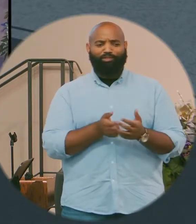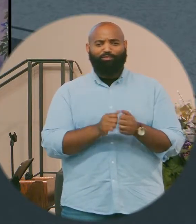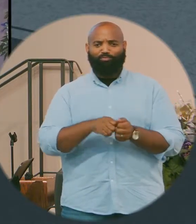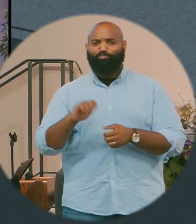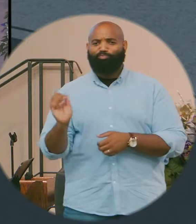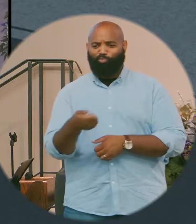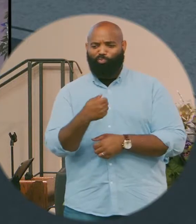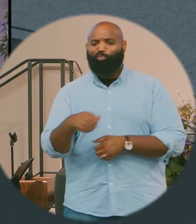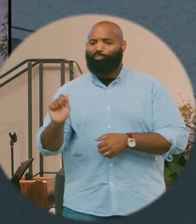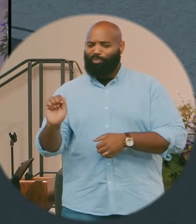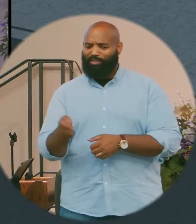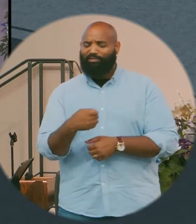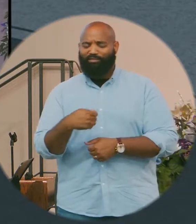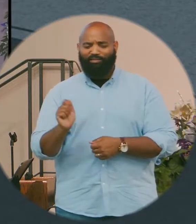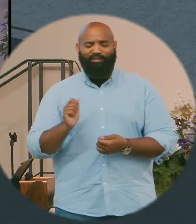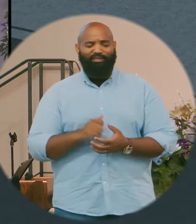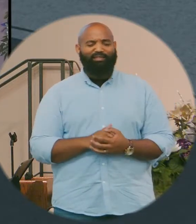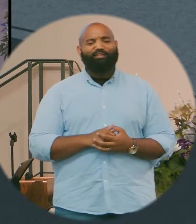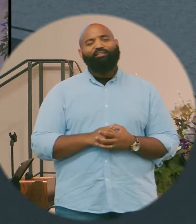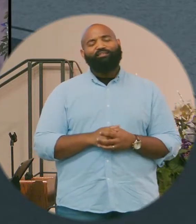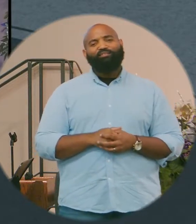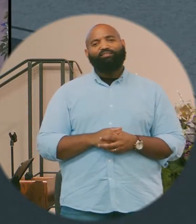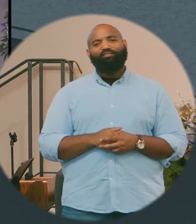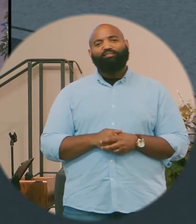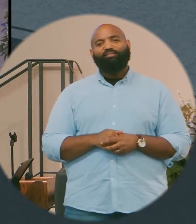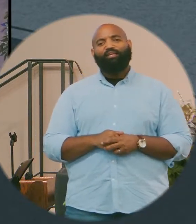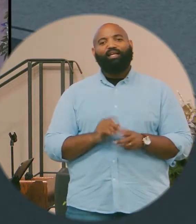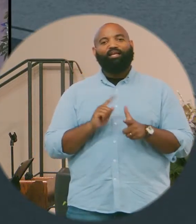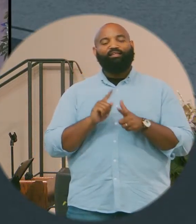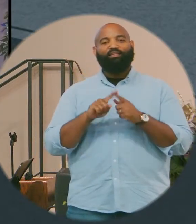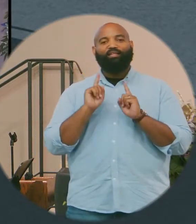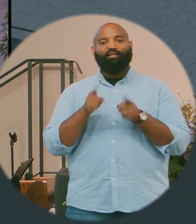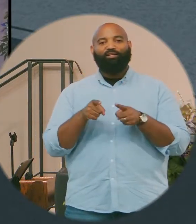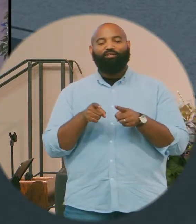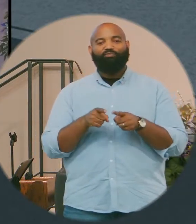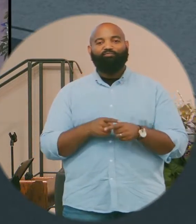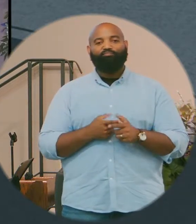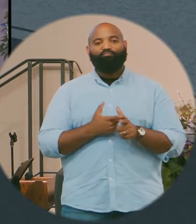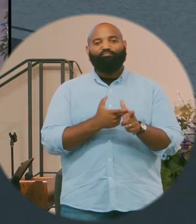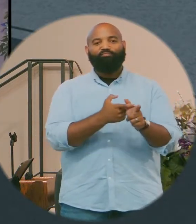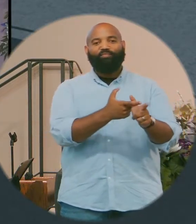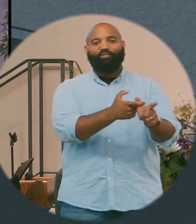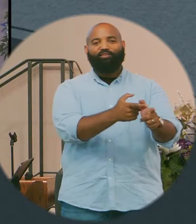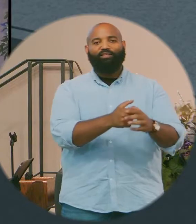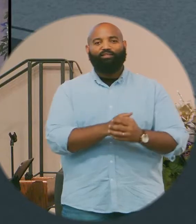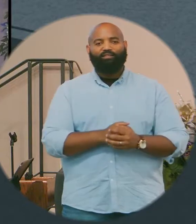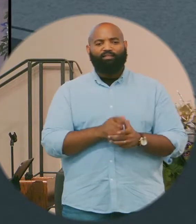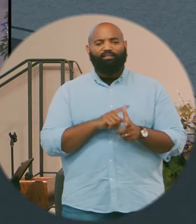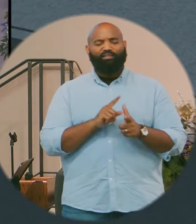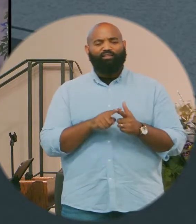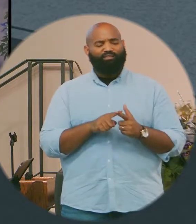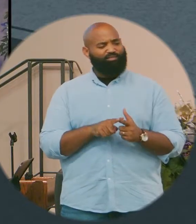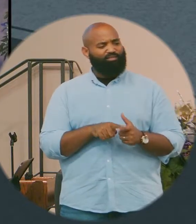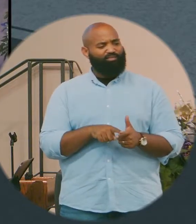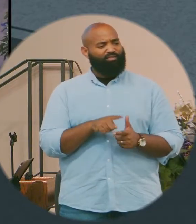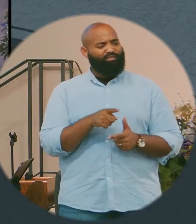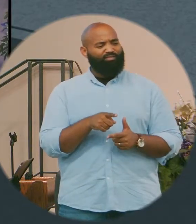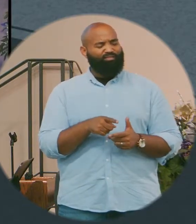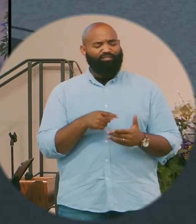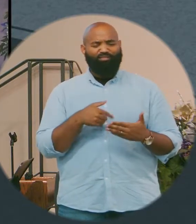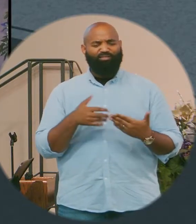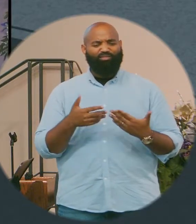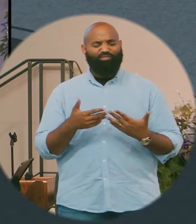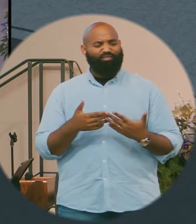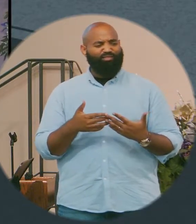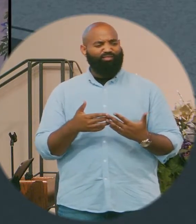mop people up on the tennis court. I go to the first cross country match. Kinley comes in almost next to last. So I'm